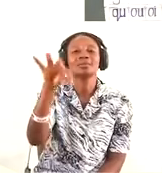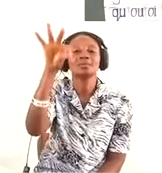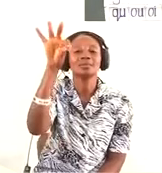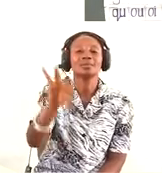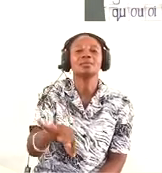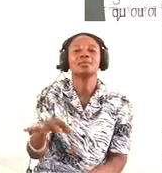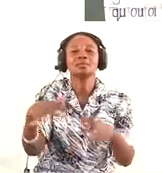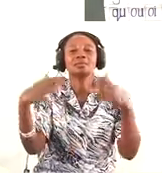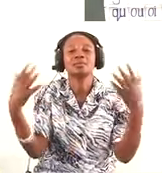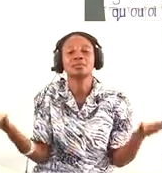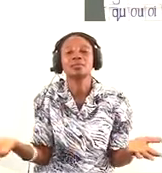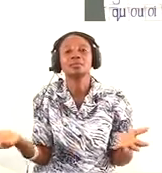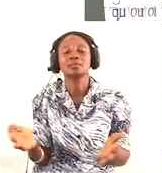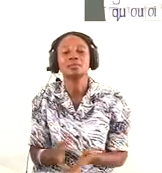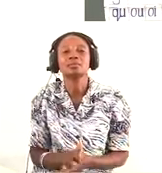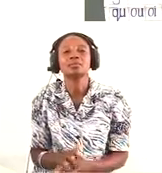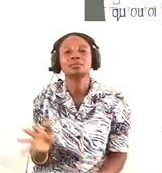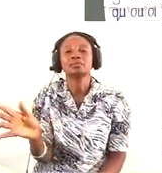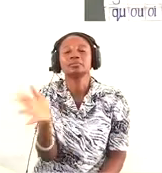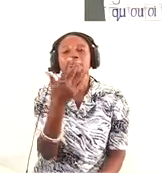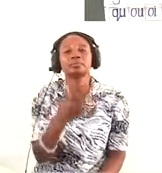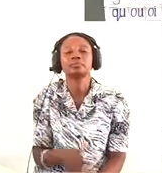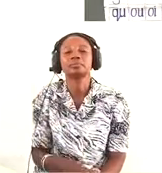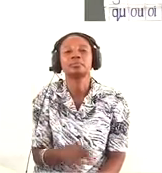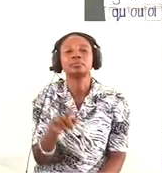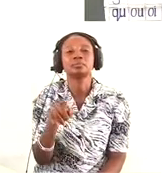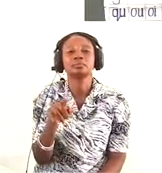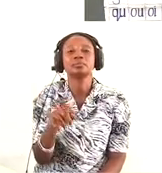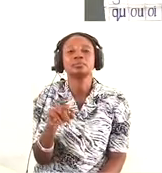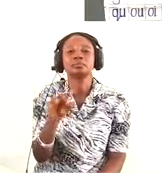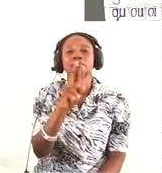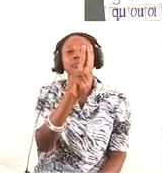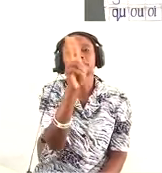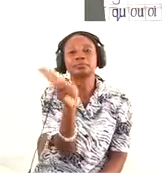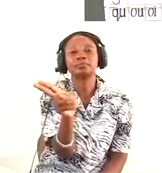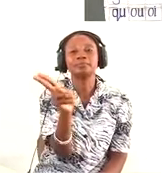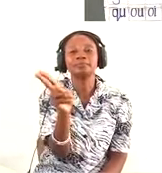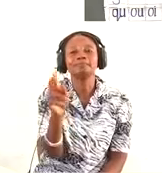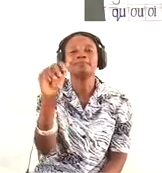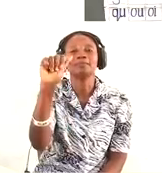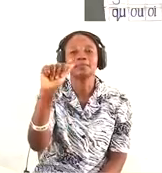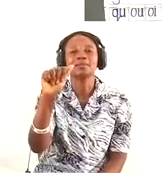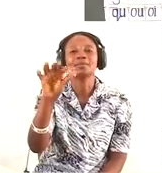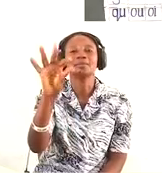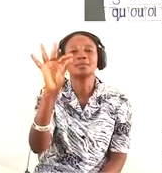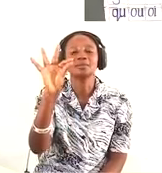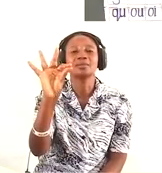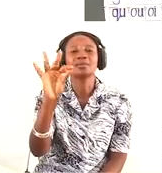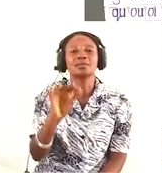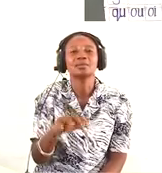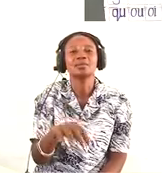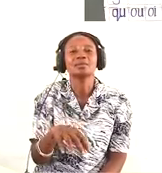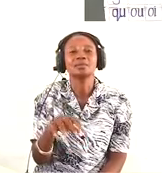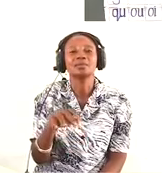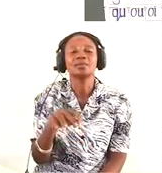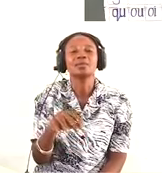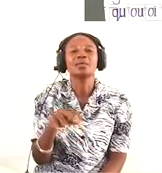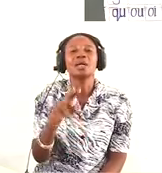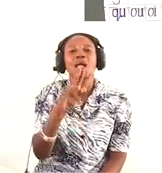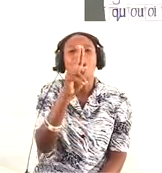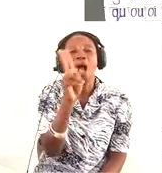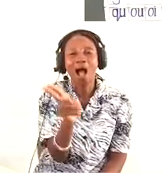hat? Where? There it goes. It is what? Hat. The word is hat. What